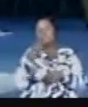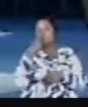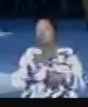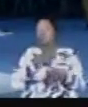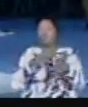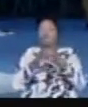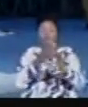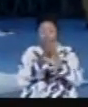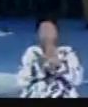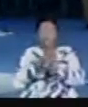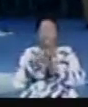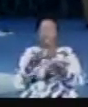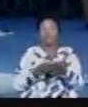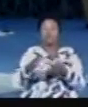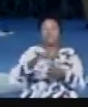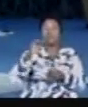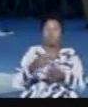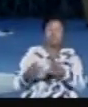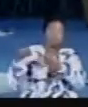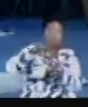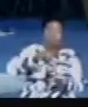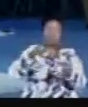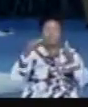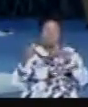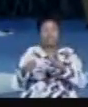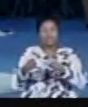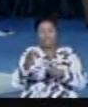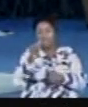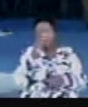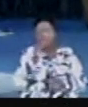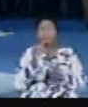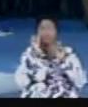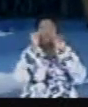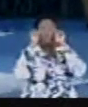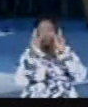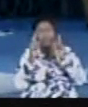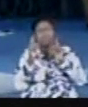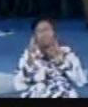Ghost, baptized, I'm surprised.